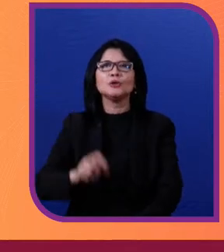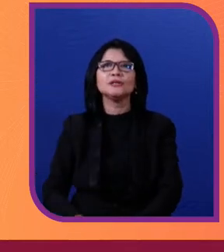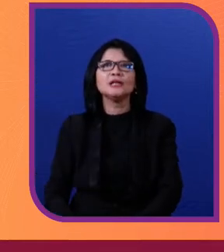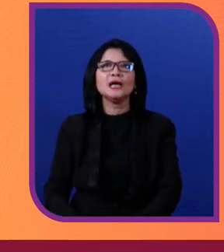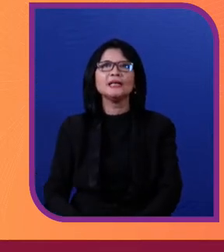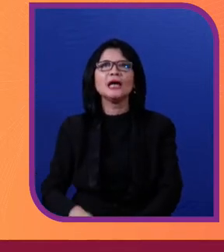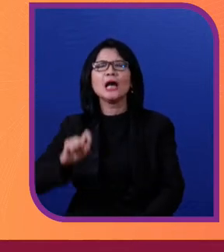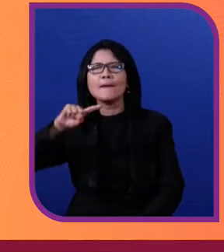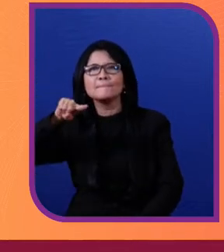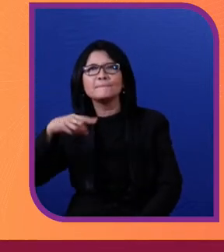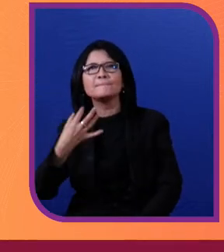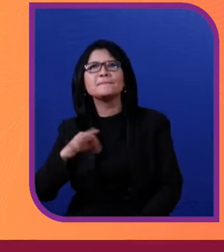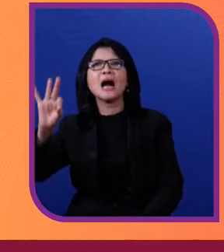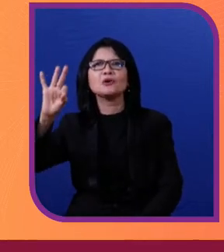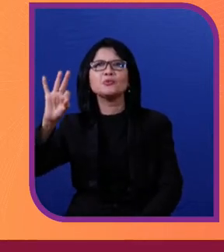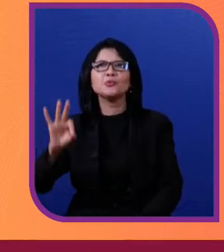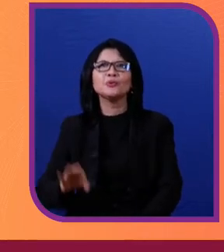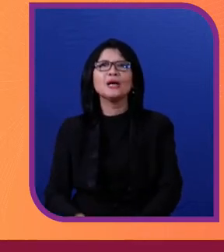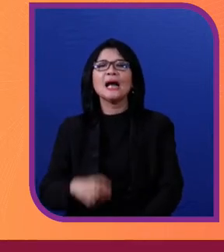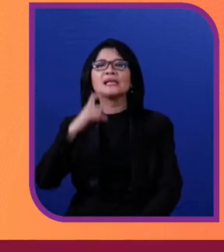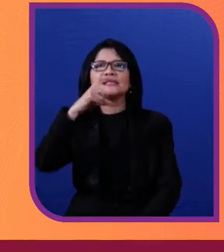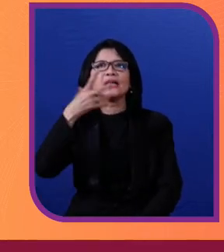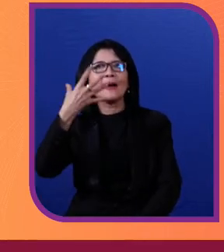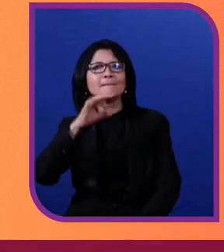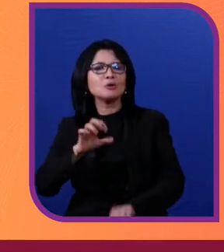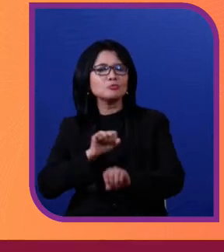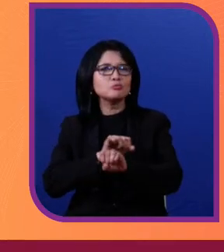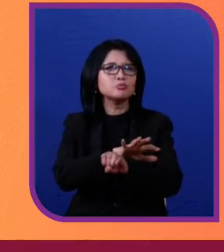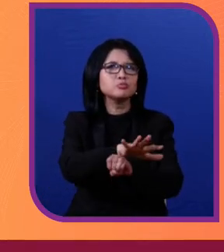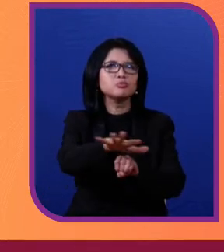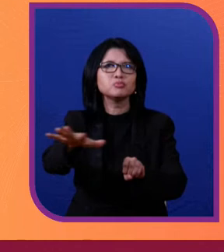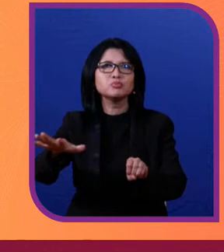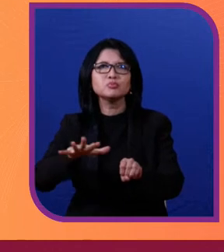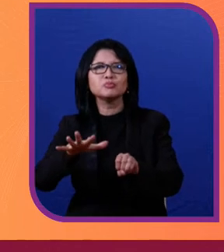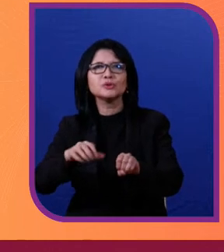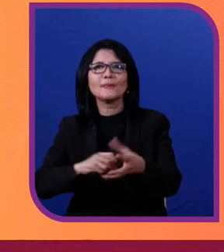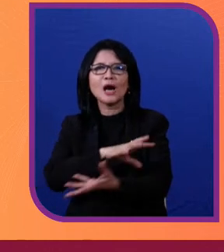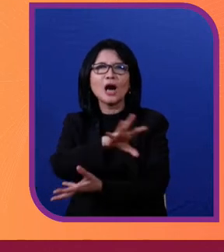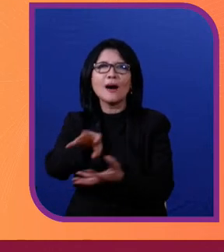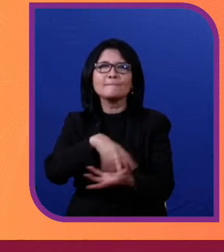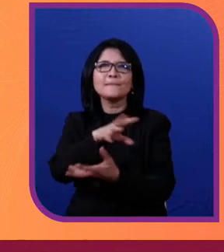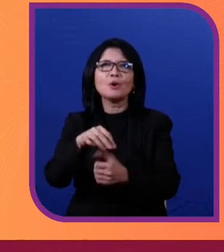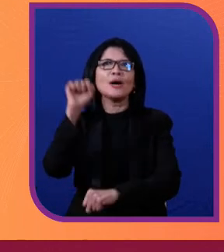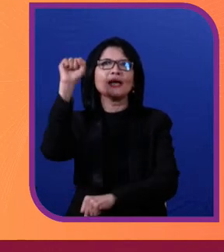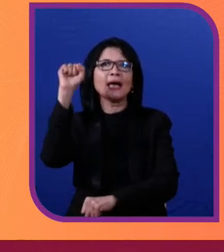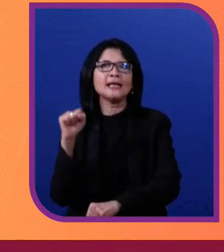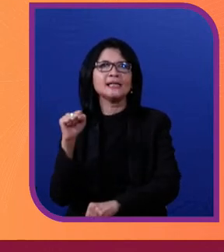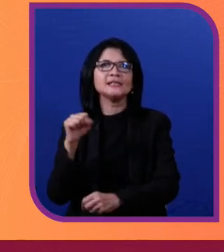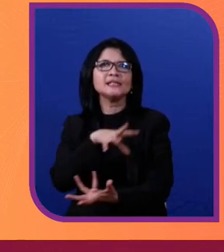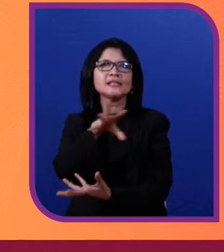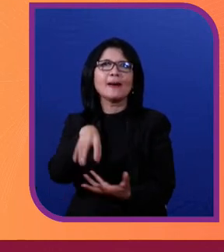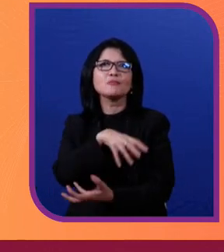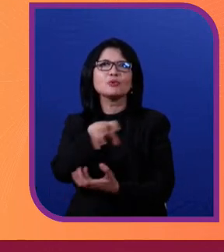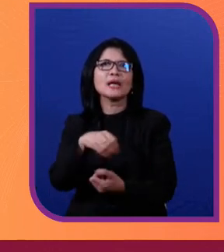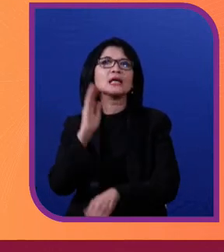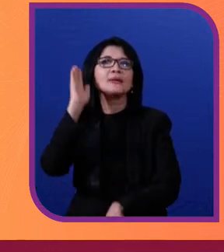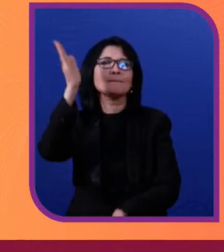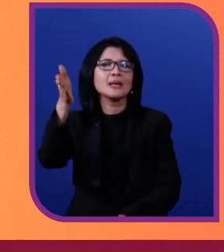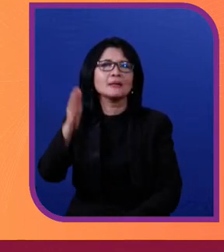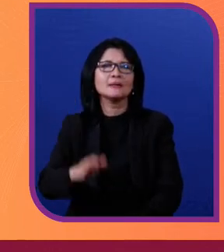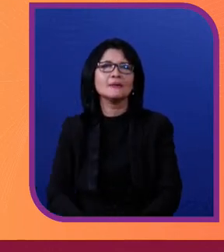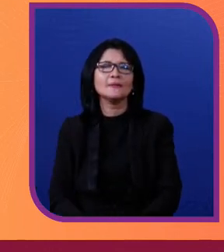Dream the energy mix the future ancur Bitdefender Consider by most Time by modestep